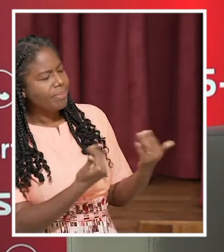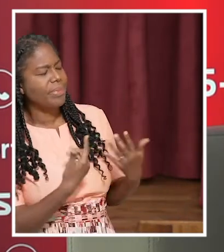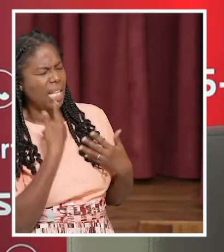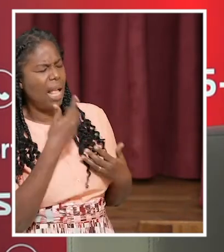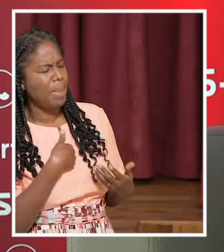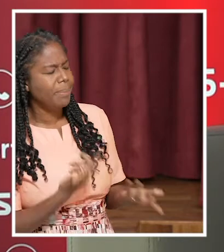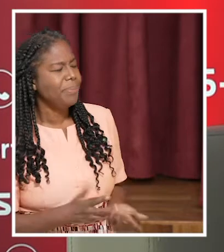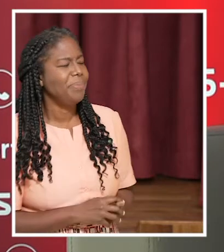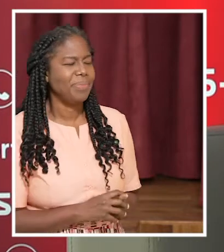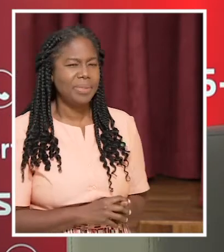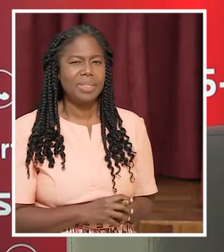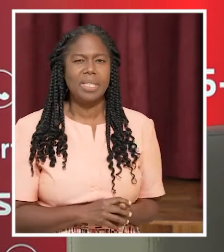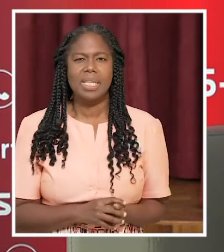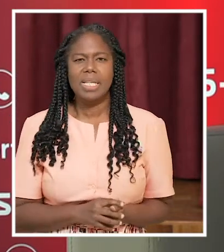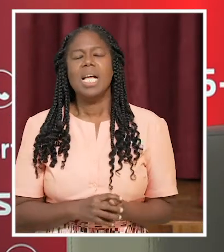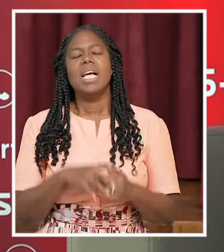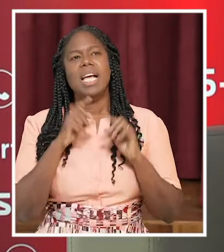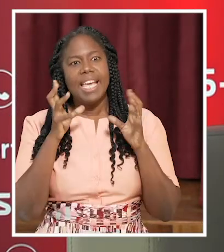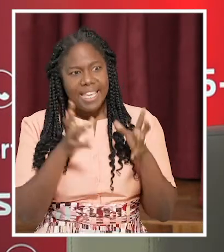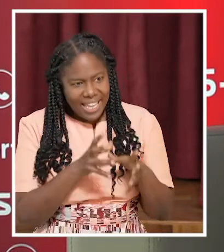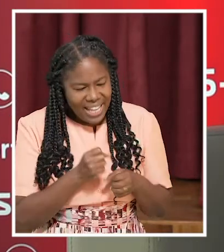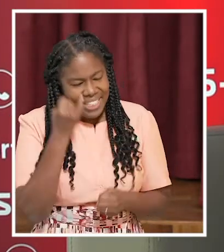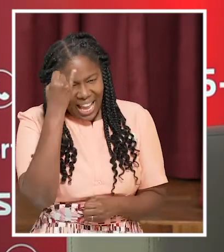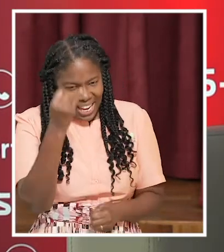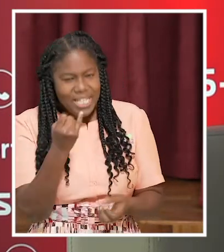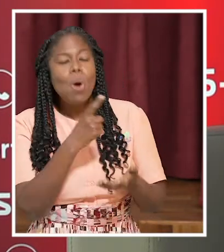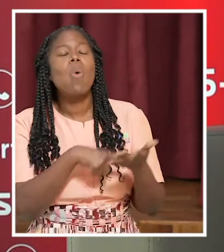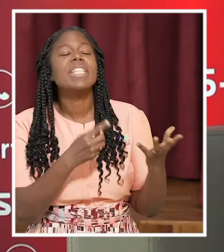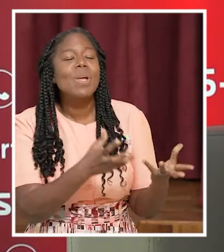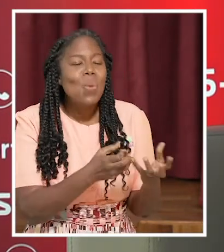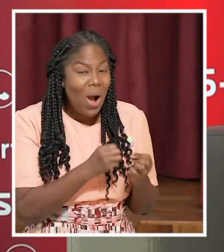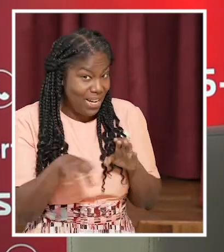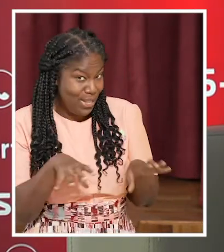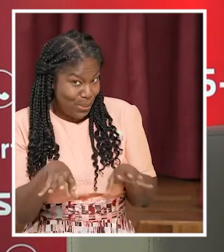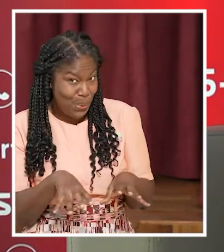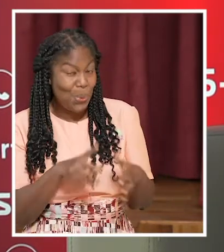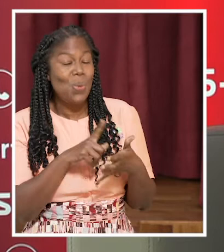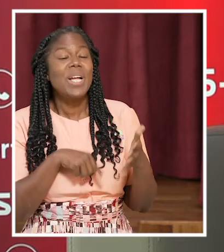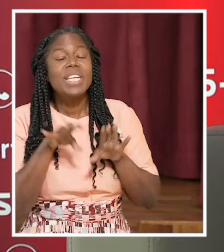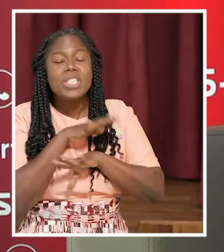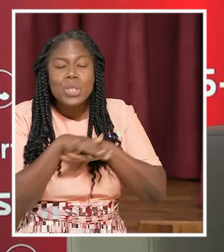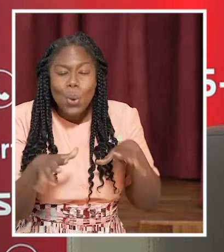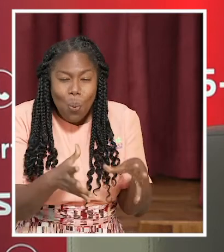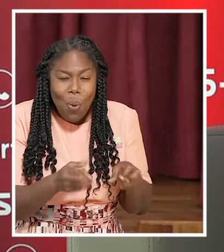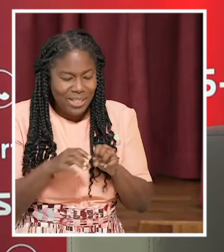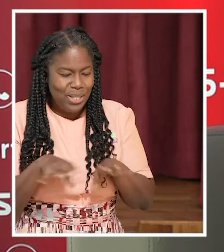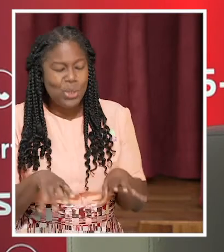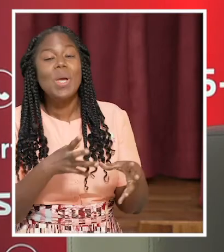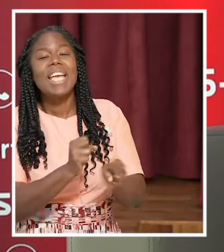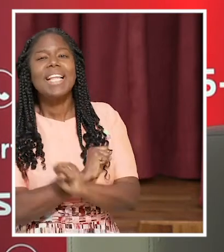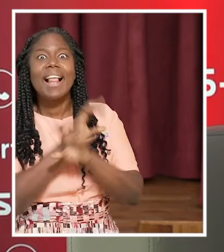want to do. So then you get a clear idea that this may be sounding a little more serious. You know, you don't have to be